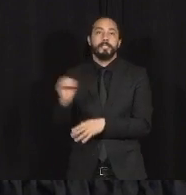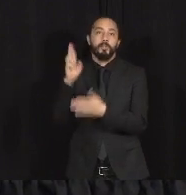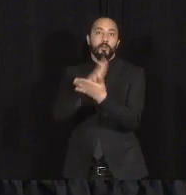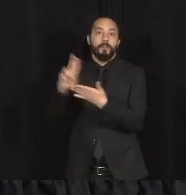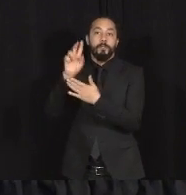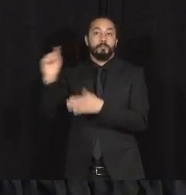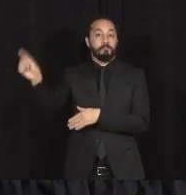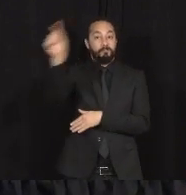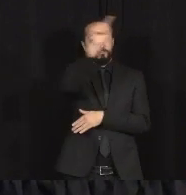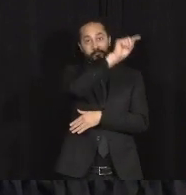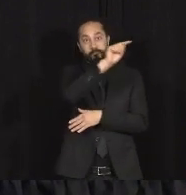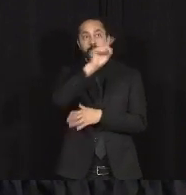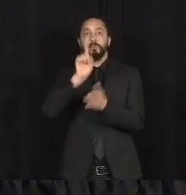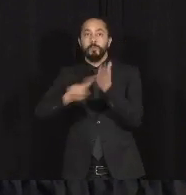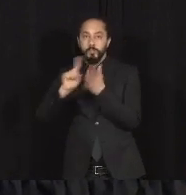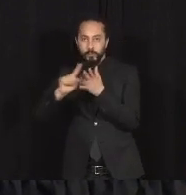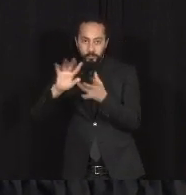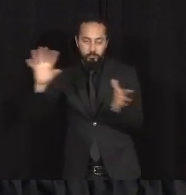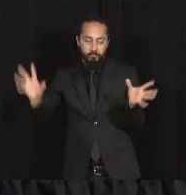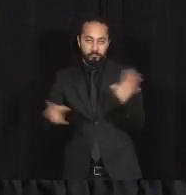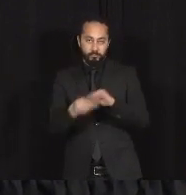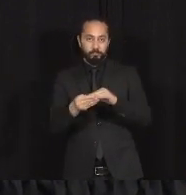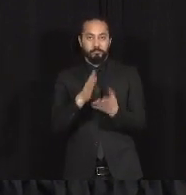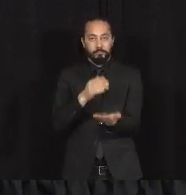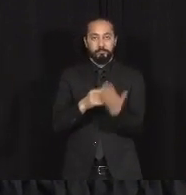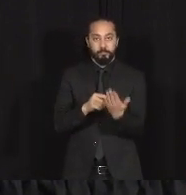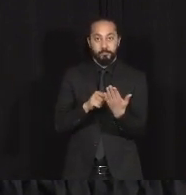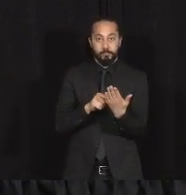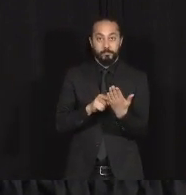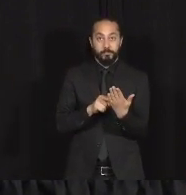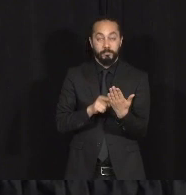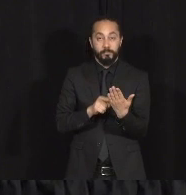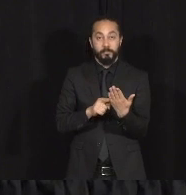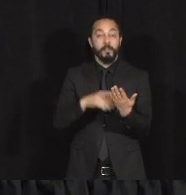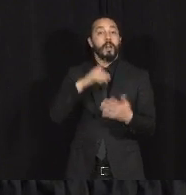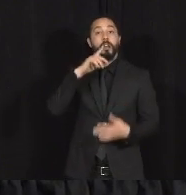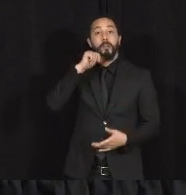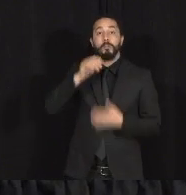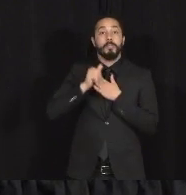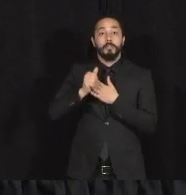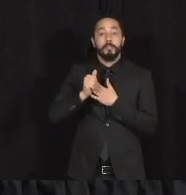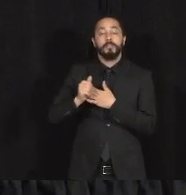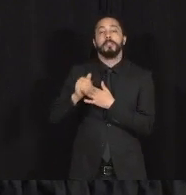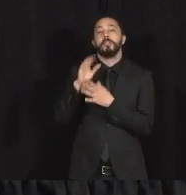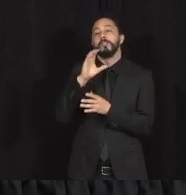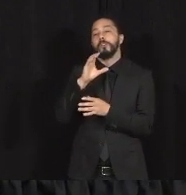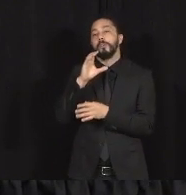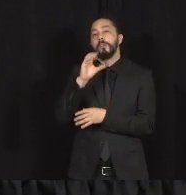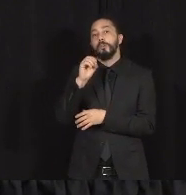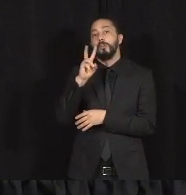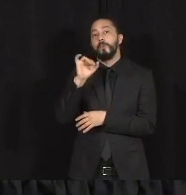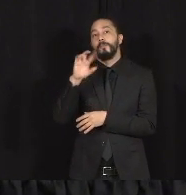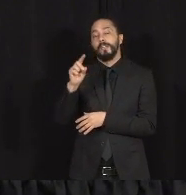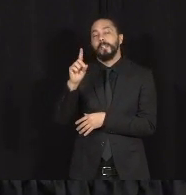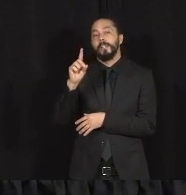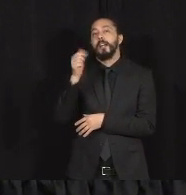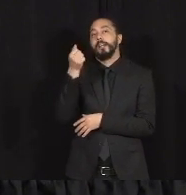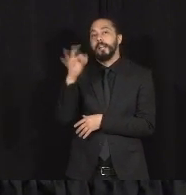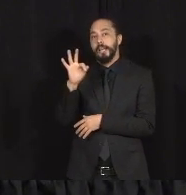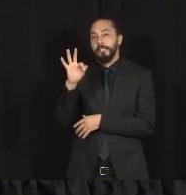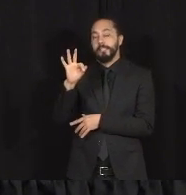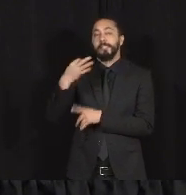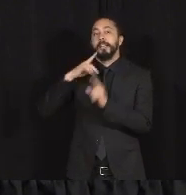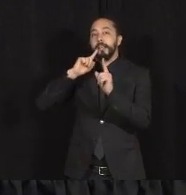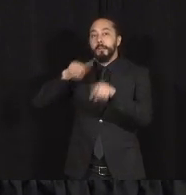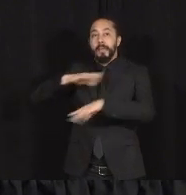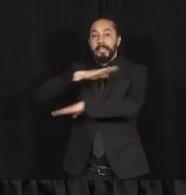led by the COVID-19 command table. Our objective today is to